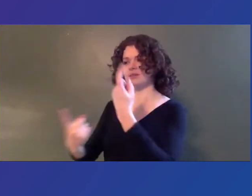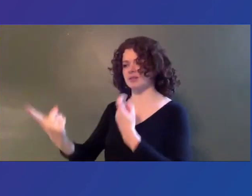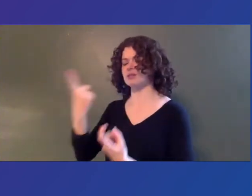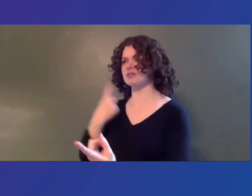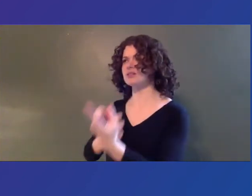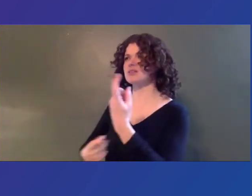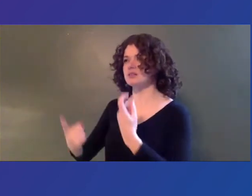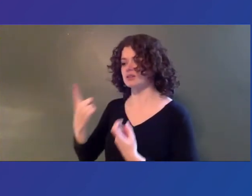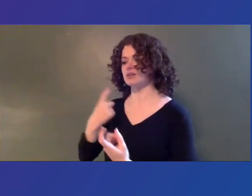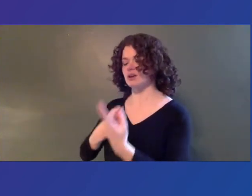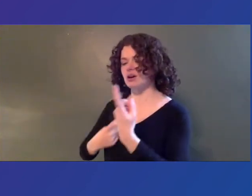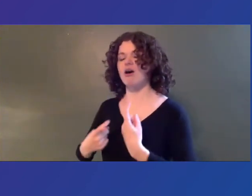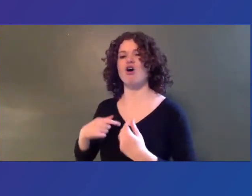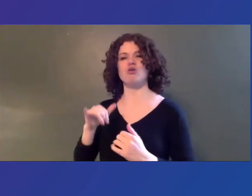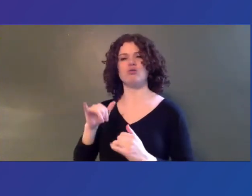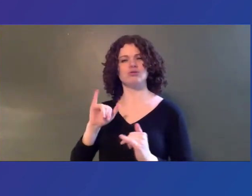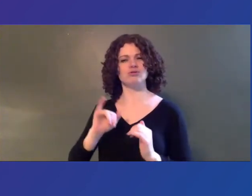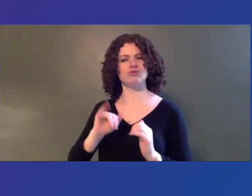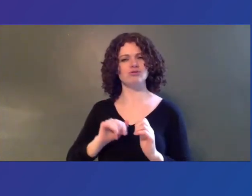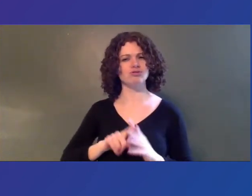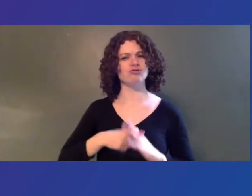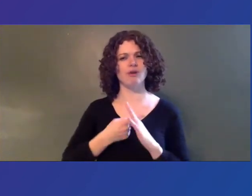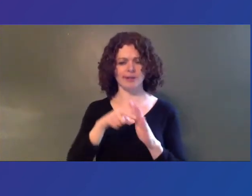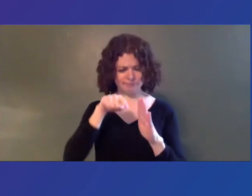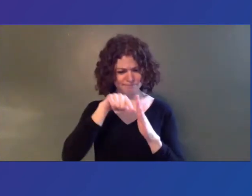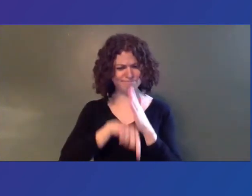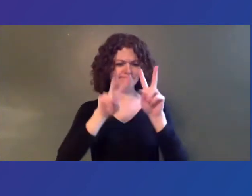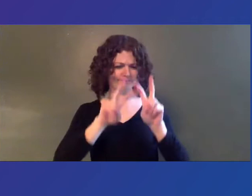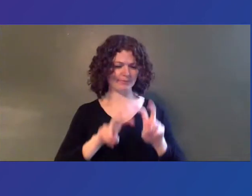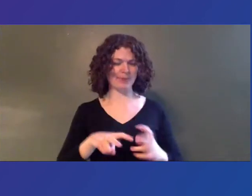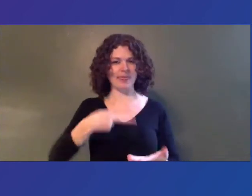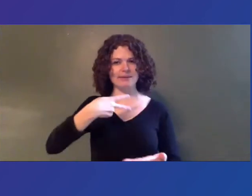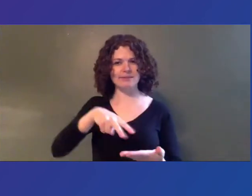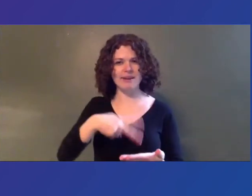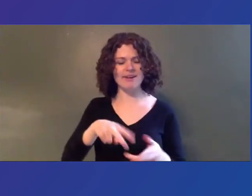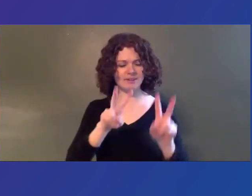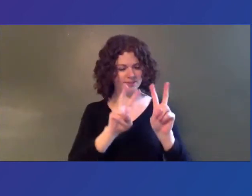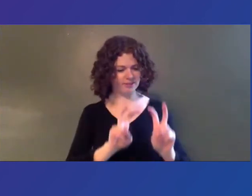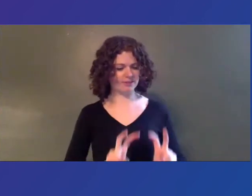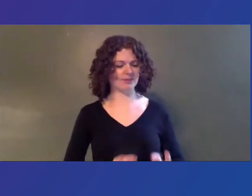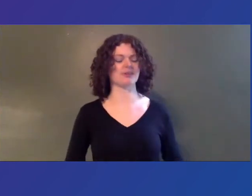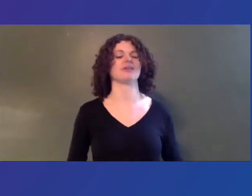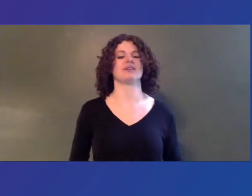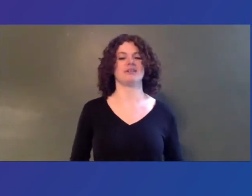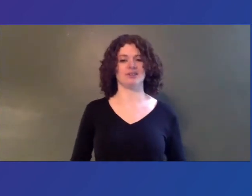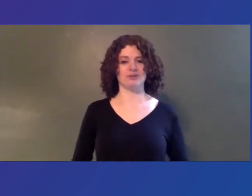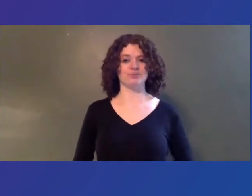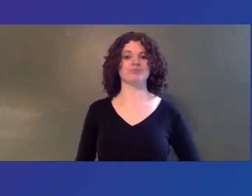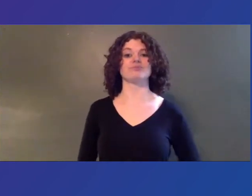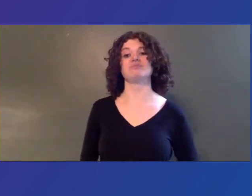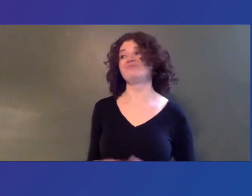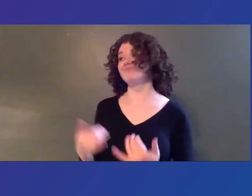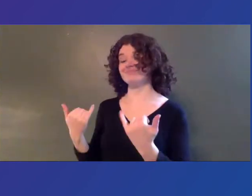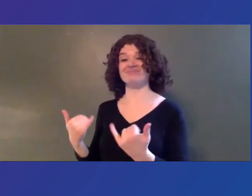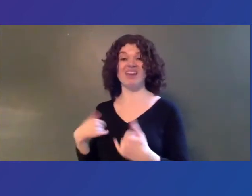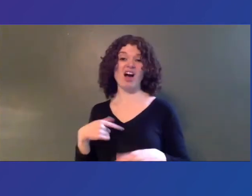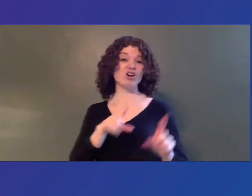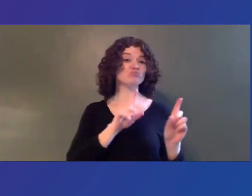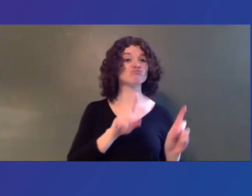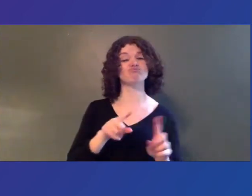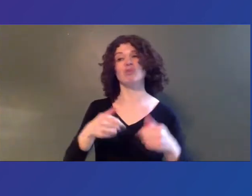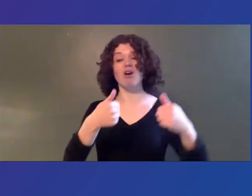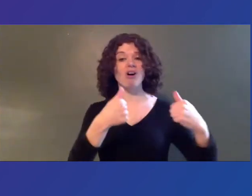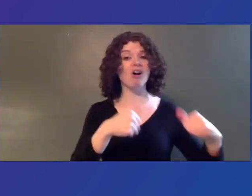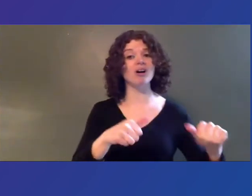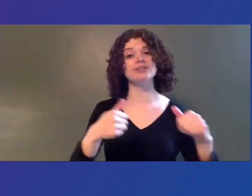at dance in a different way, in many different ways. And so I see that when I go auditions or go teach in